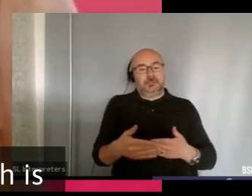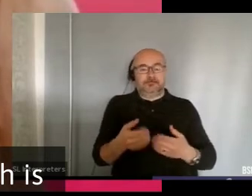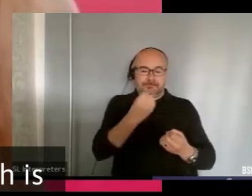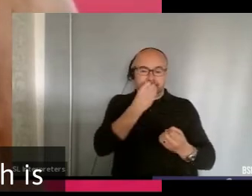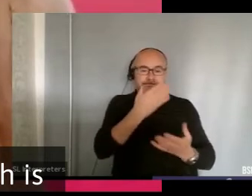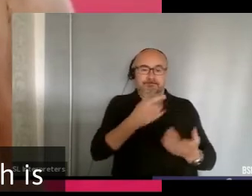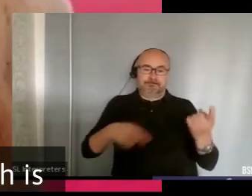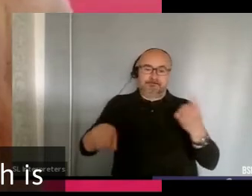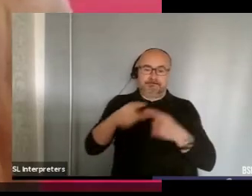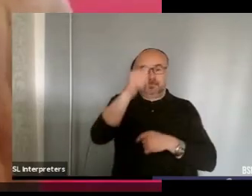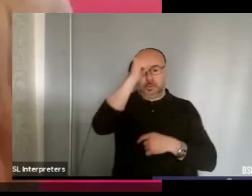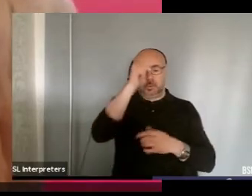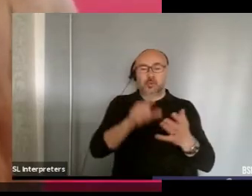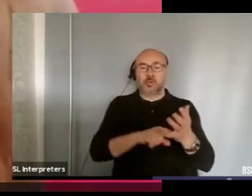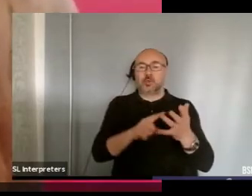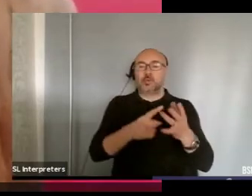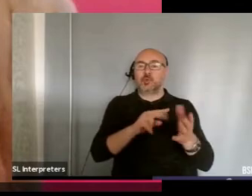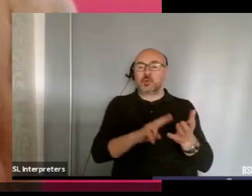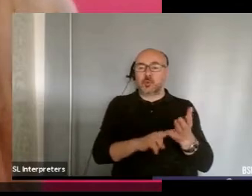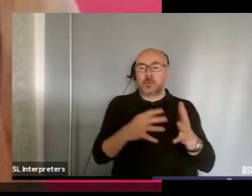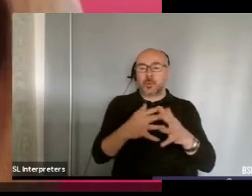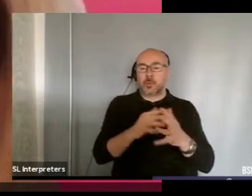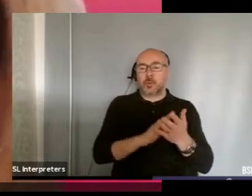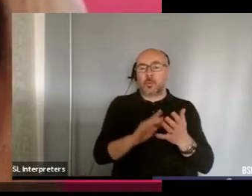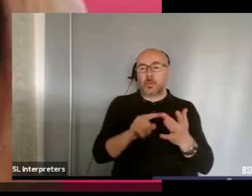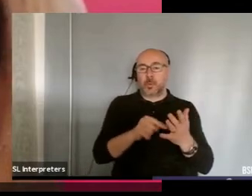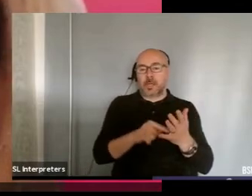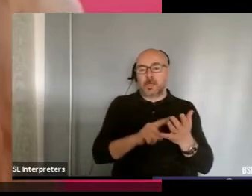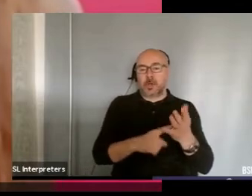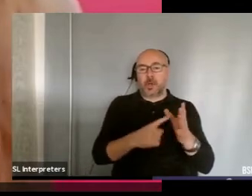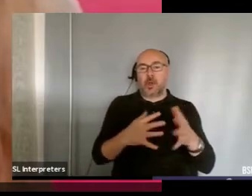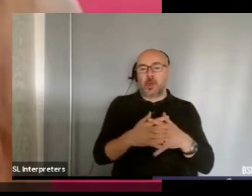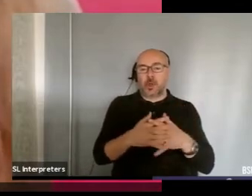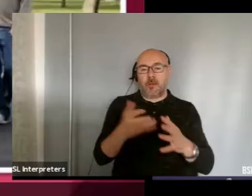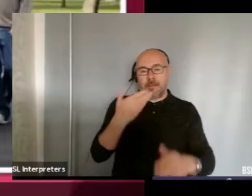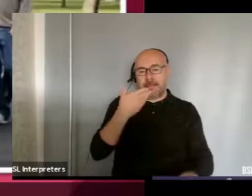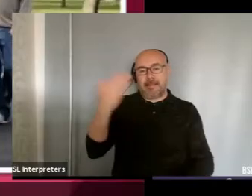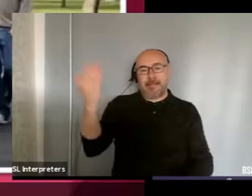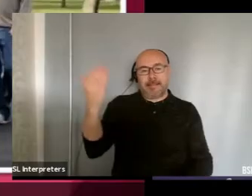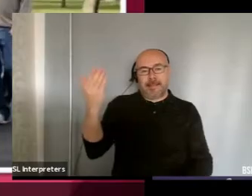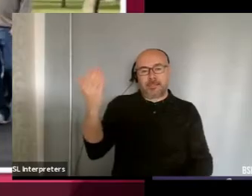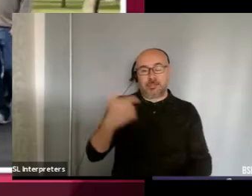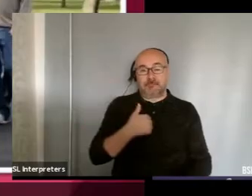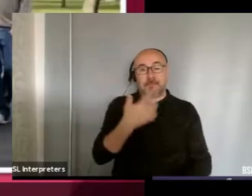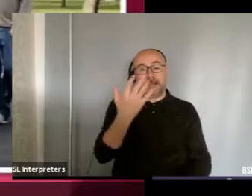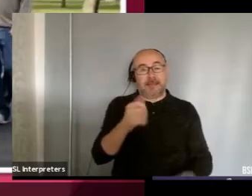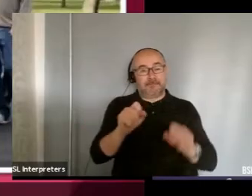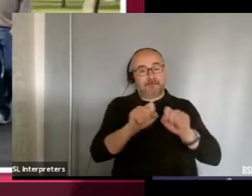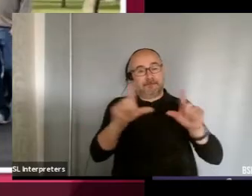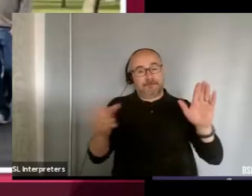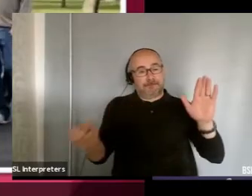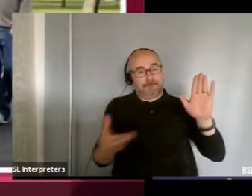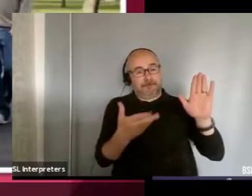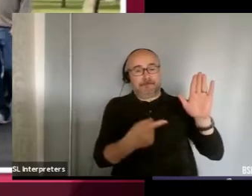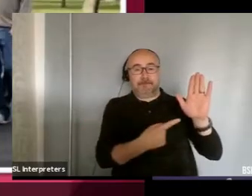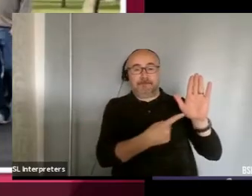Joan Whitelaw lecture. And I've got a little slide that's going to come up here, because I think it's important